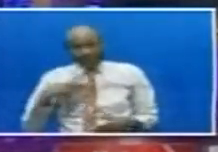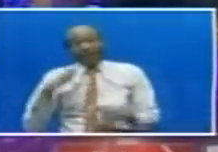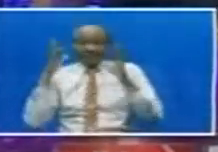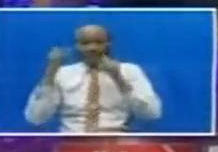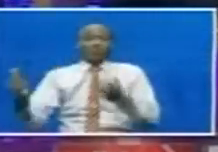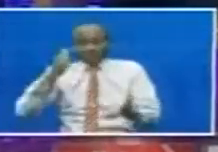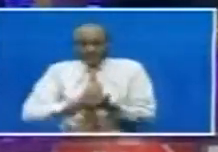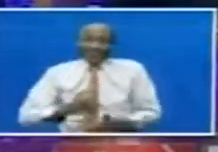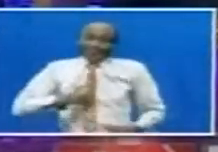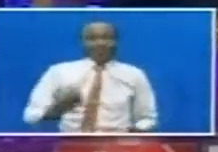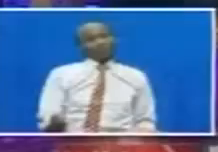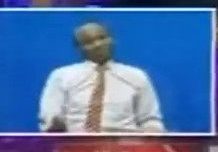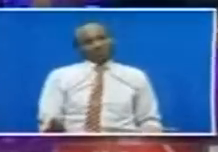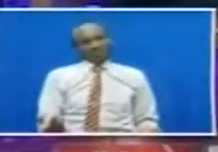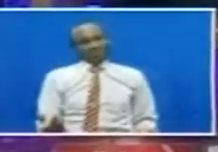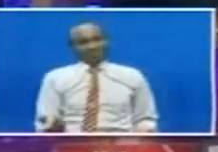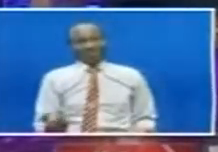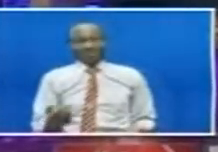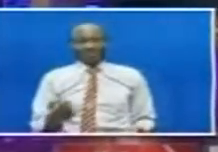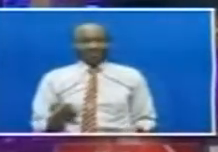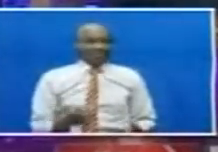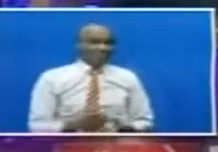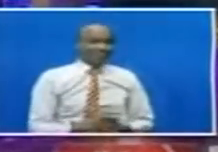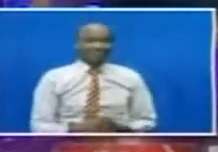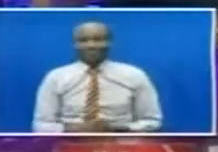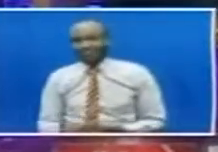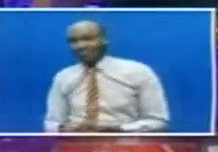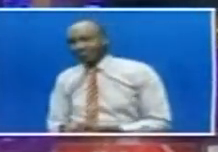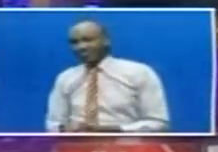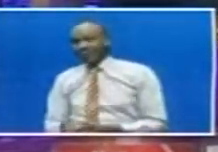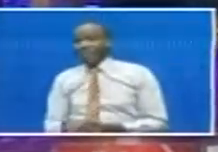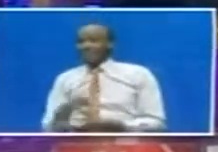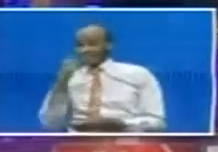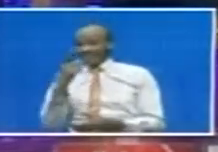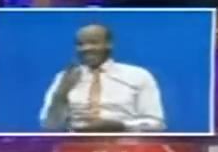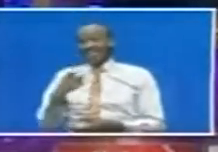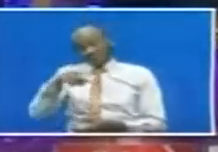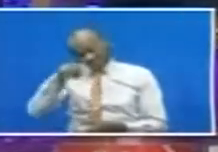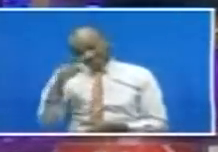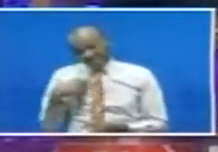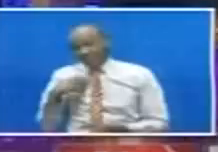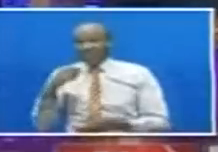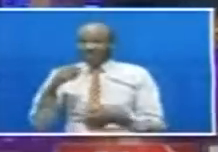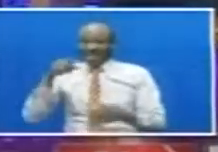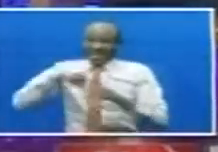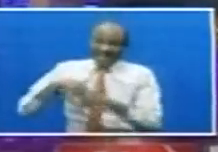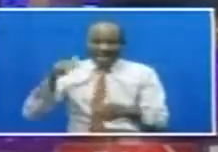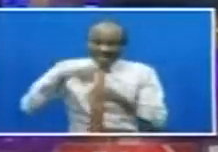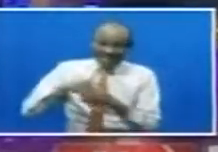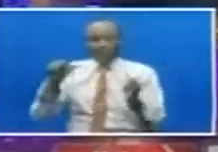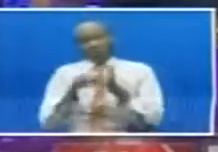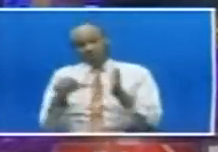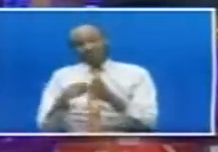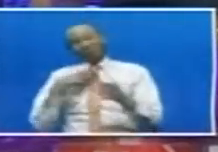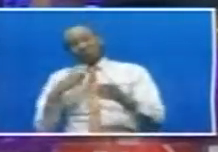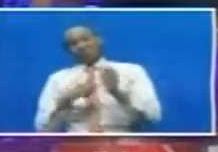were expecting to be appointed. And look, I started off this show by saying you're damned if you do and you're damned if you don't. Yeah. And you know, our president,